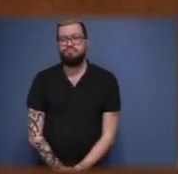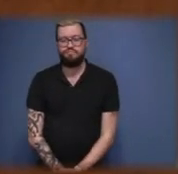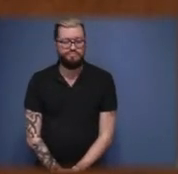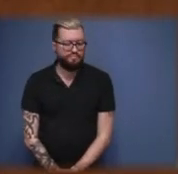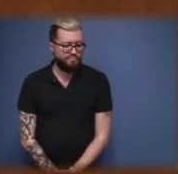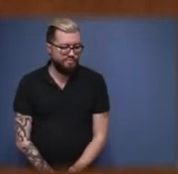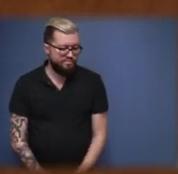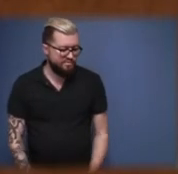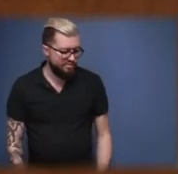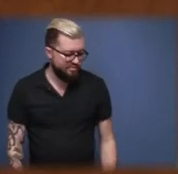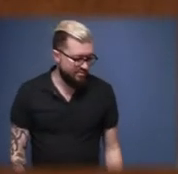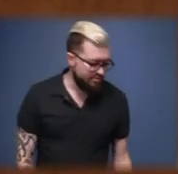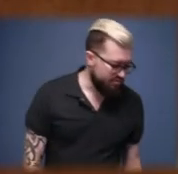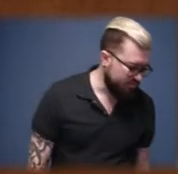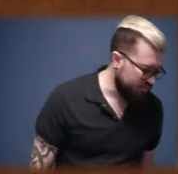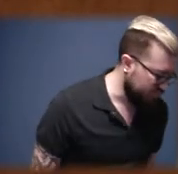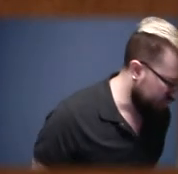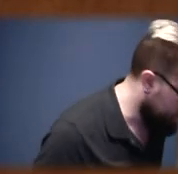Glauber.